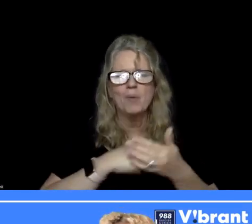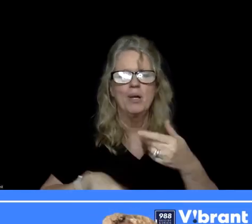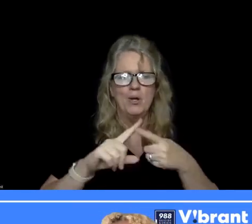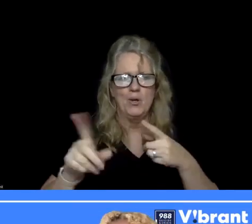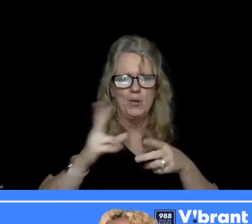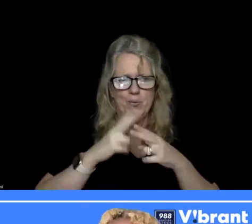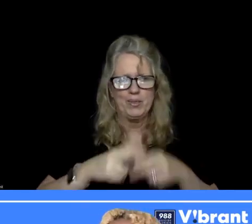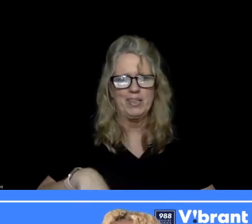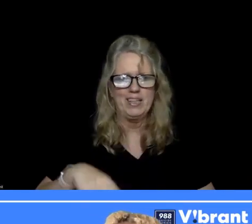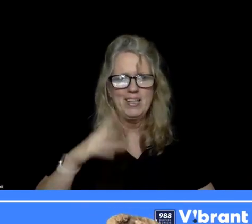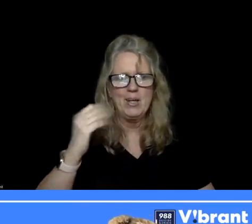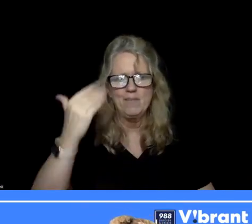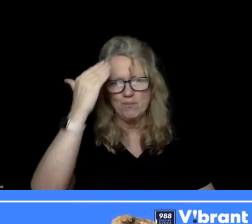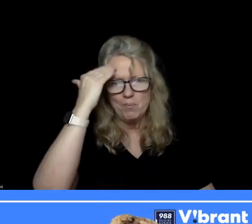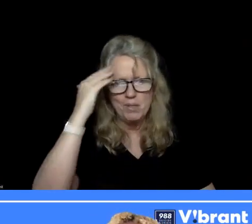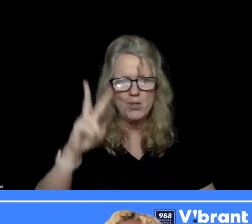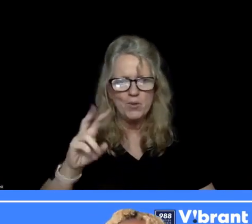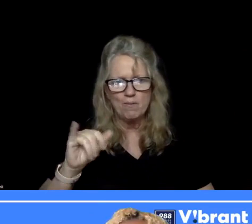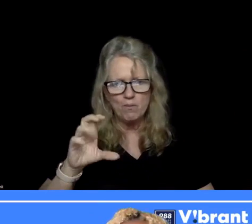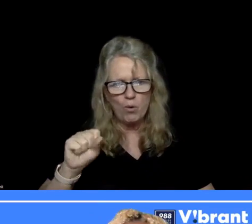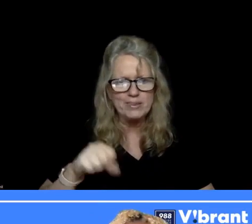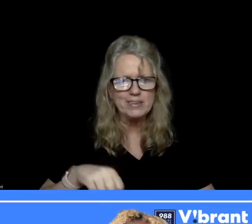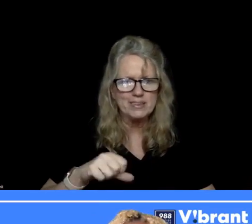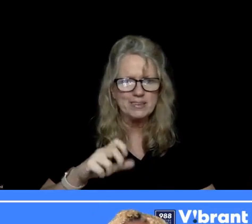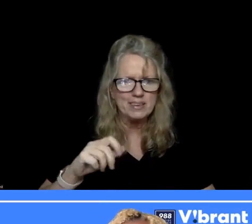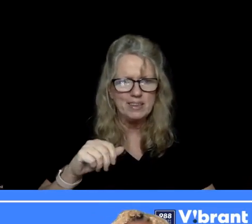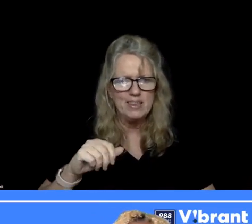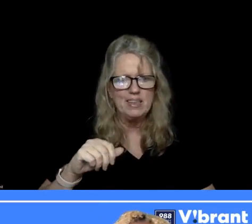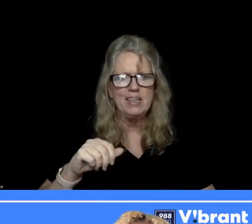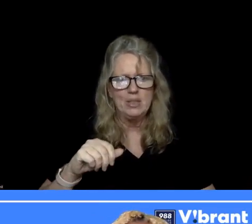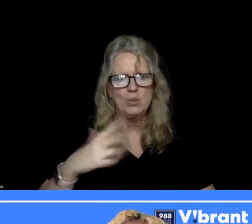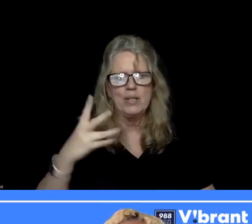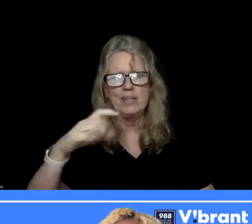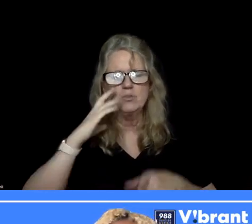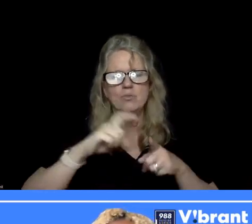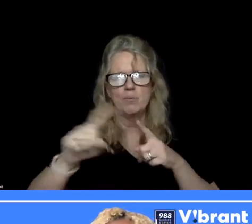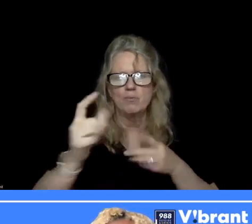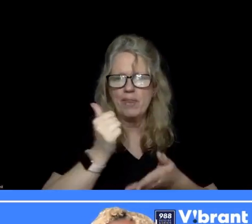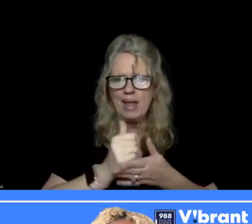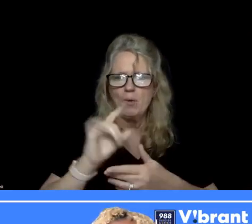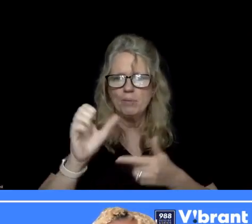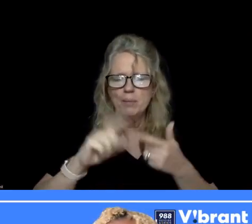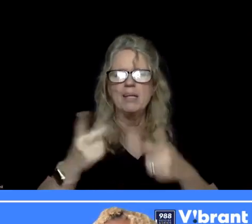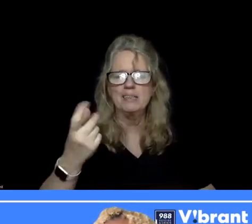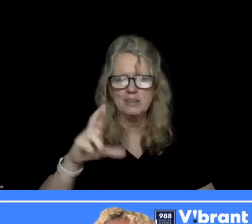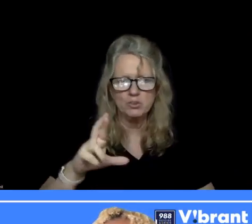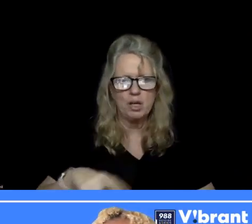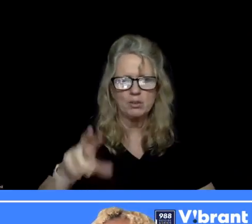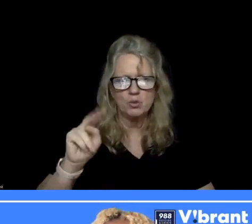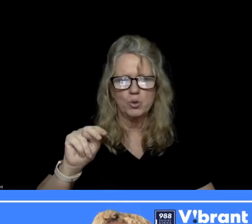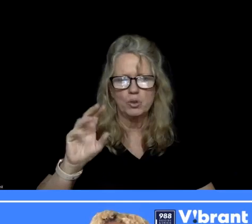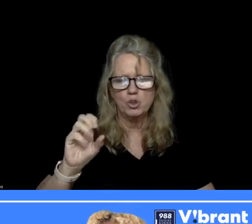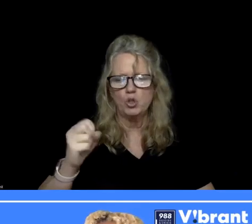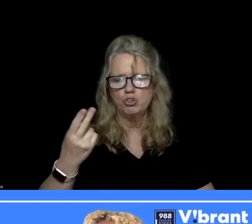at Vibrant, familiar voices, folks who may need to call helplines. And we have Dr. Brian Mishara, who will be